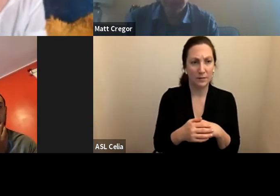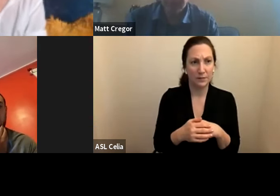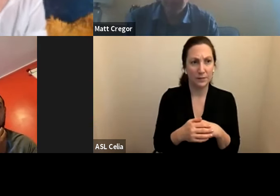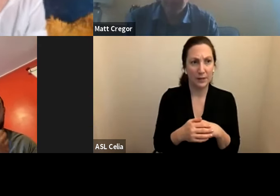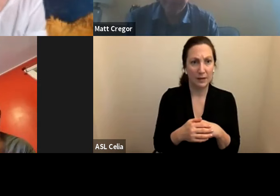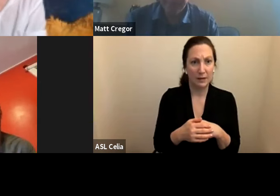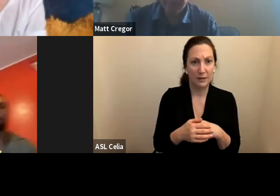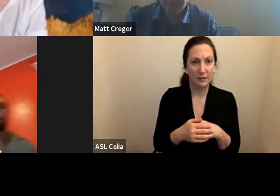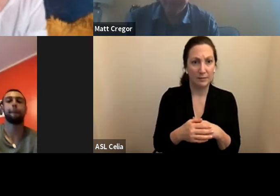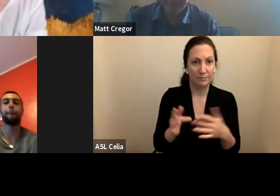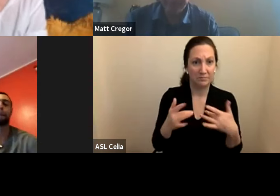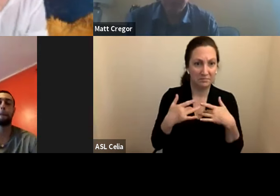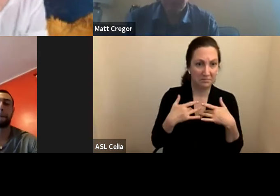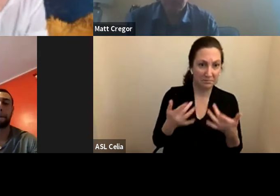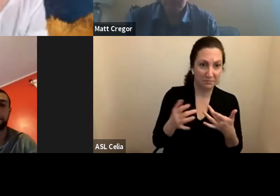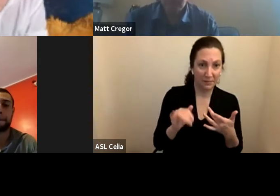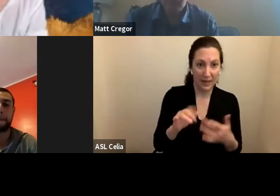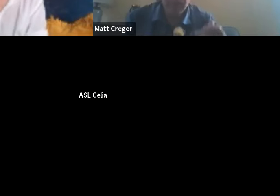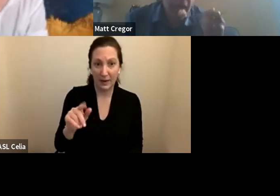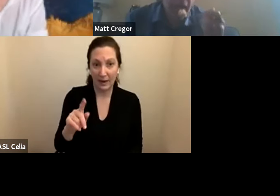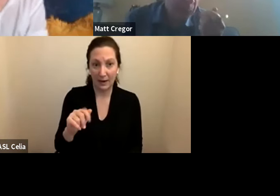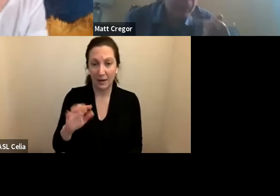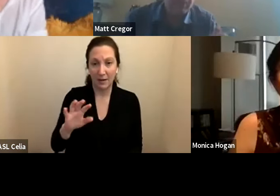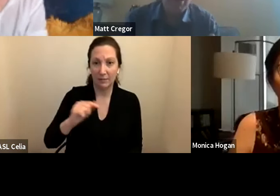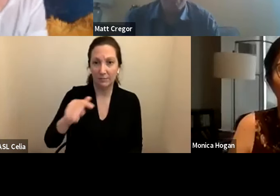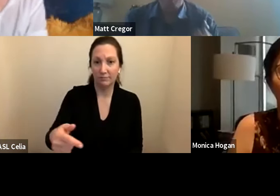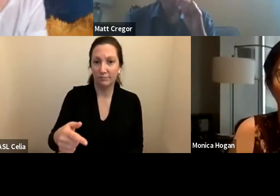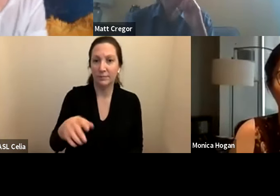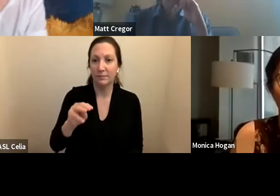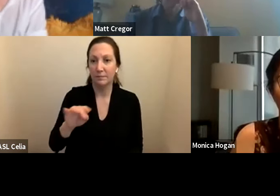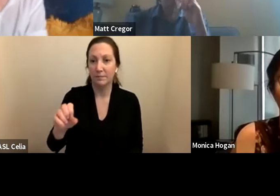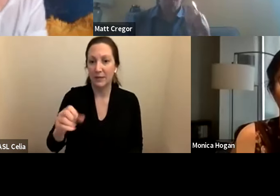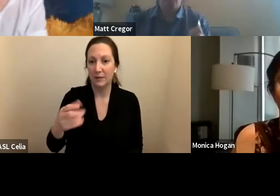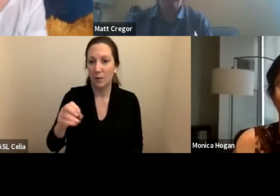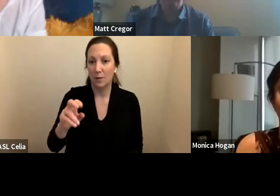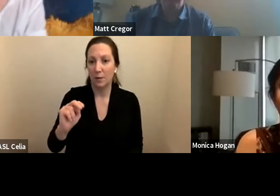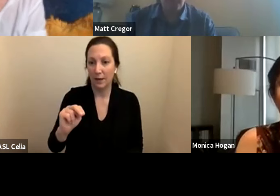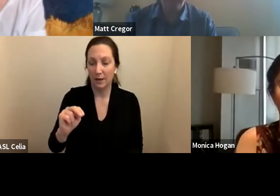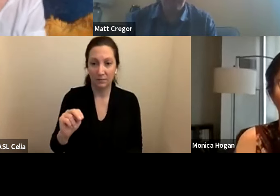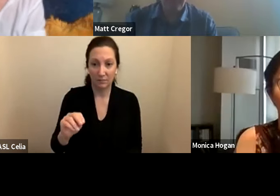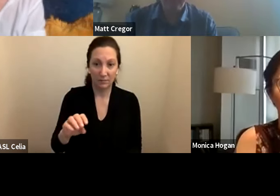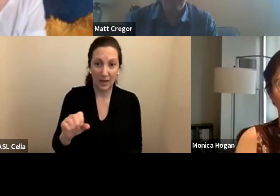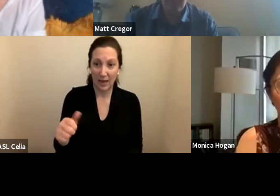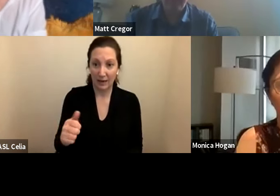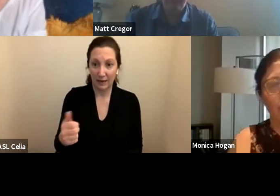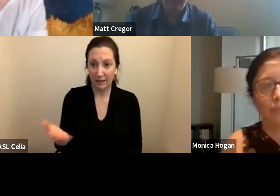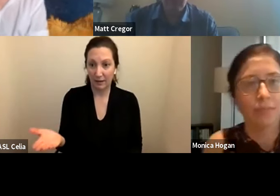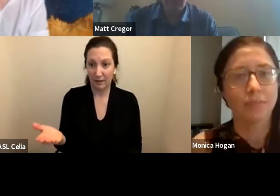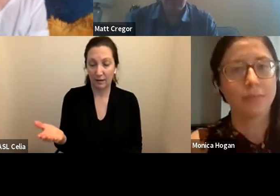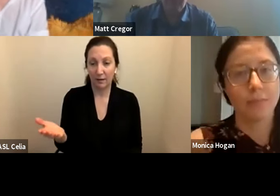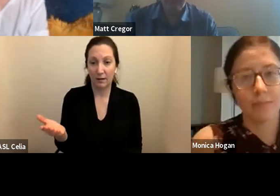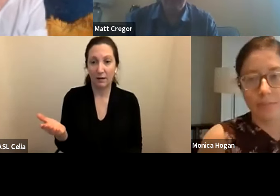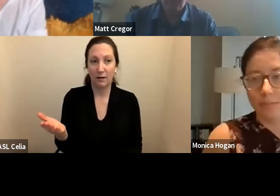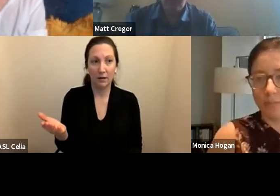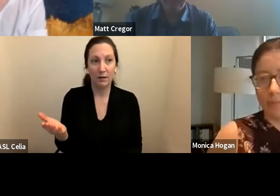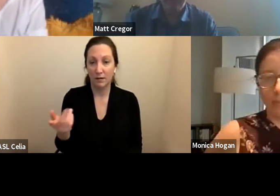that data, but I'll turn it over to Ms. Hogan to see if there is anything else that